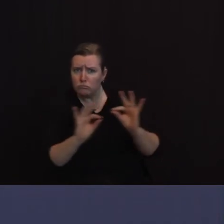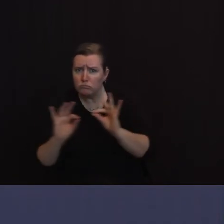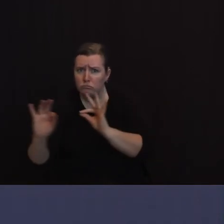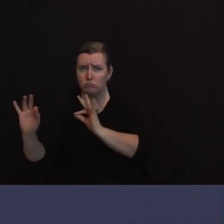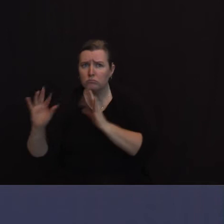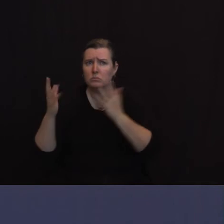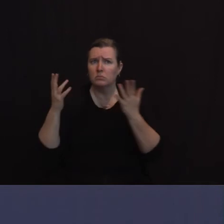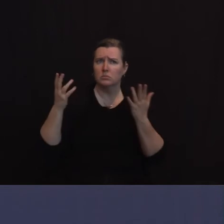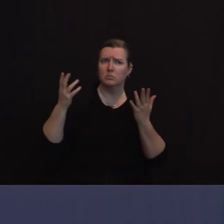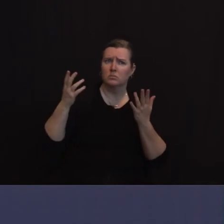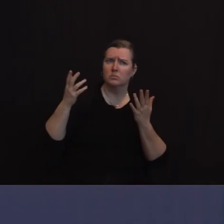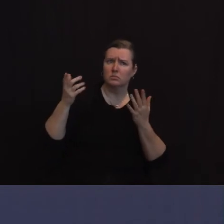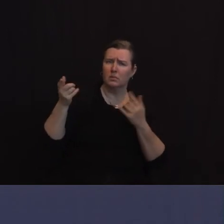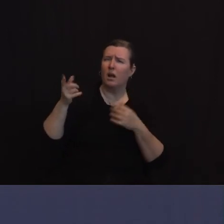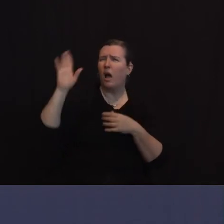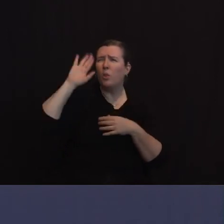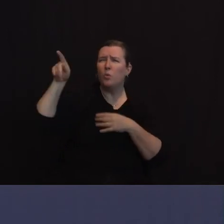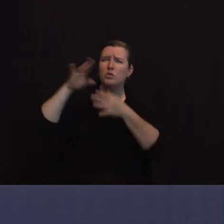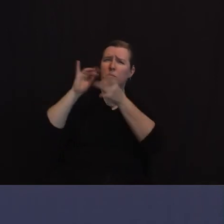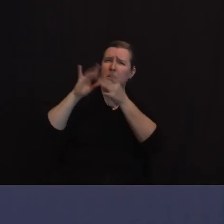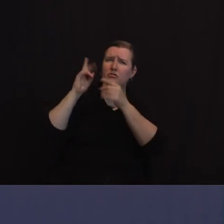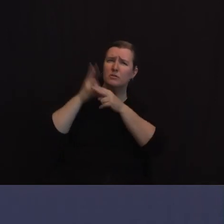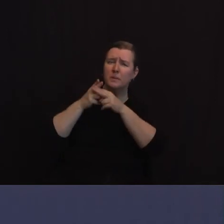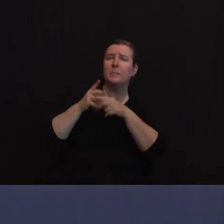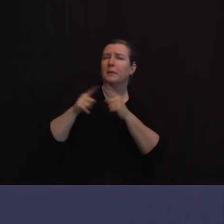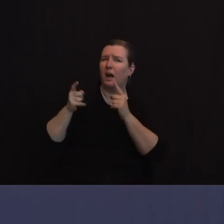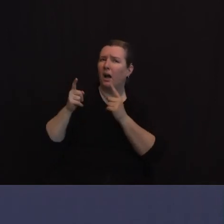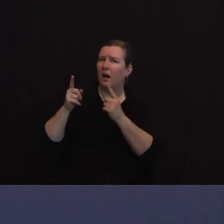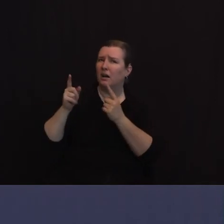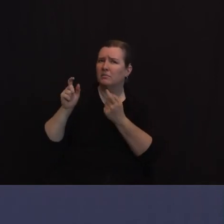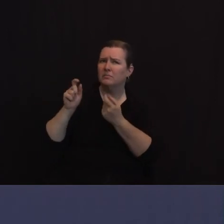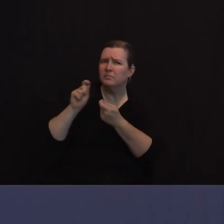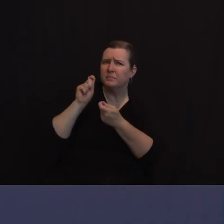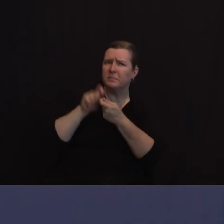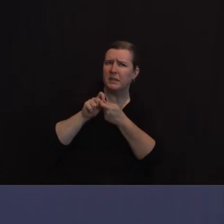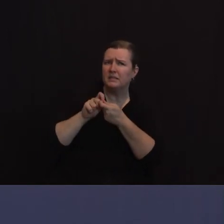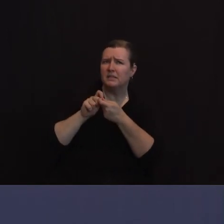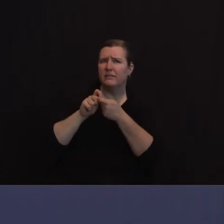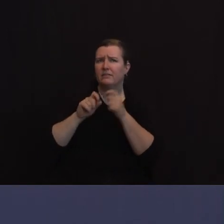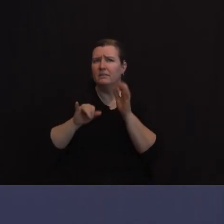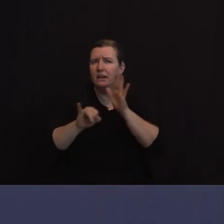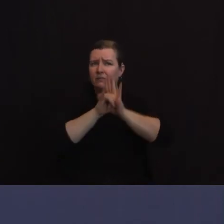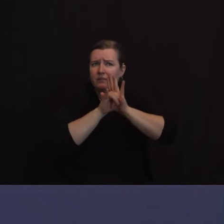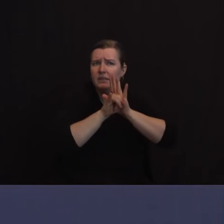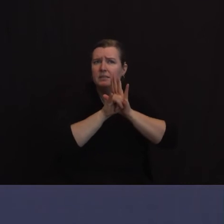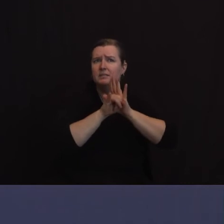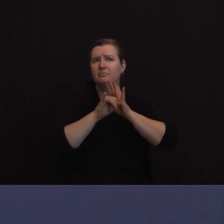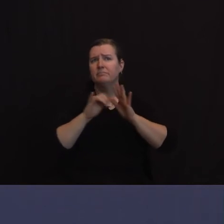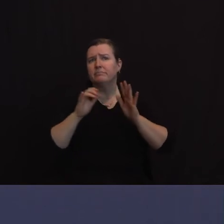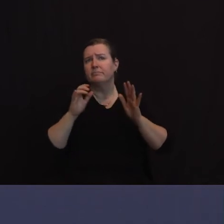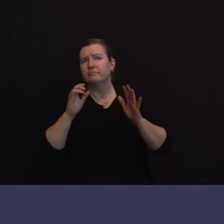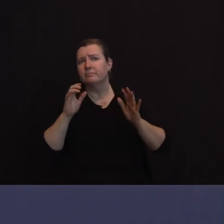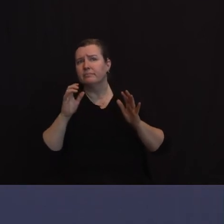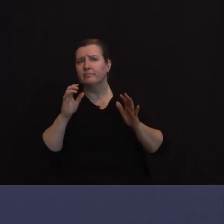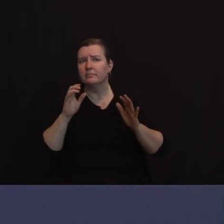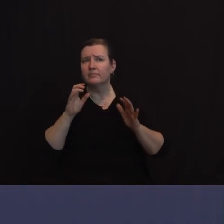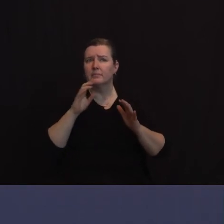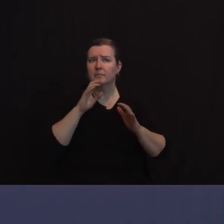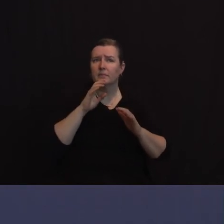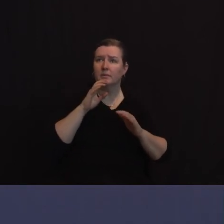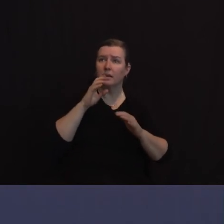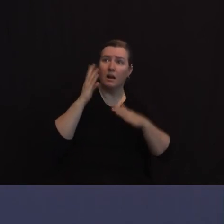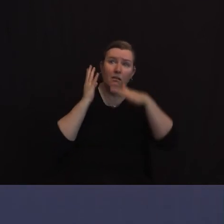specific indicators that you would follow? I'm assuming hospitalizations. And would there be a way to follow that as